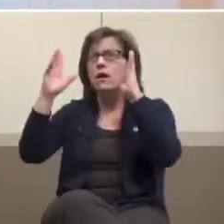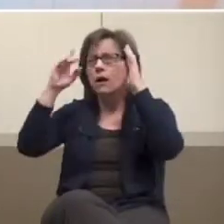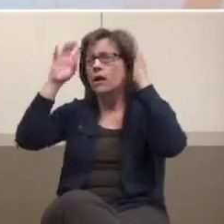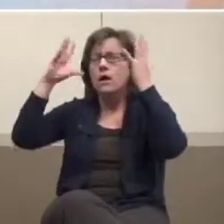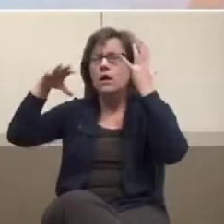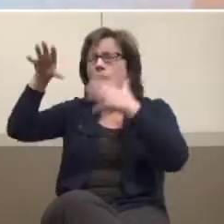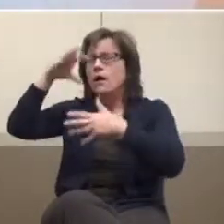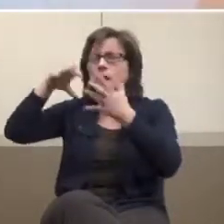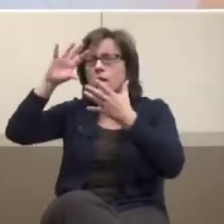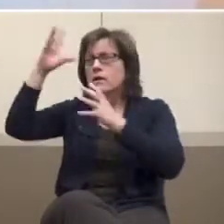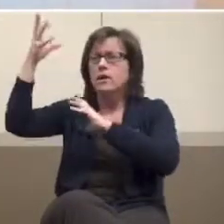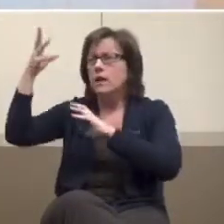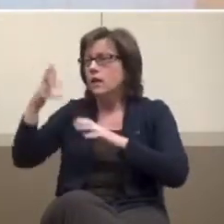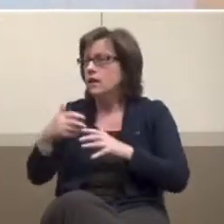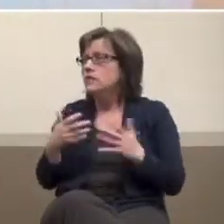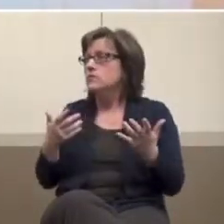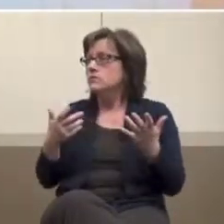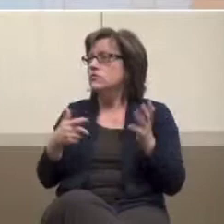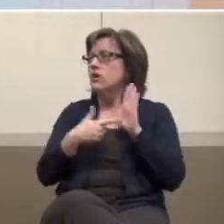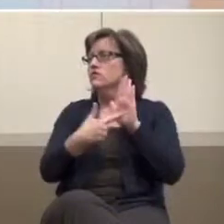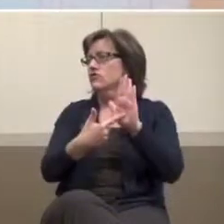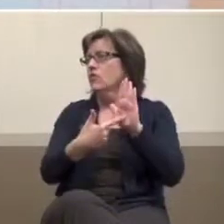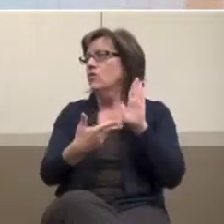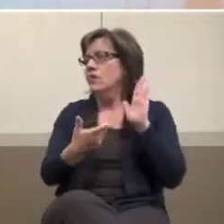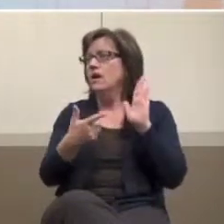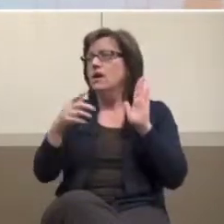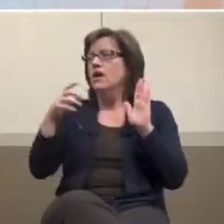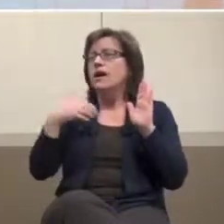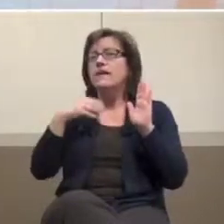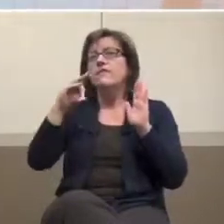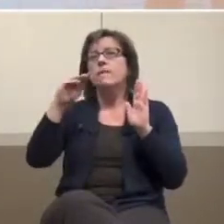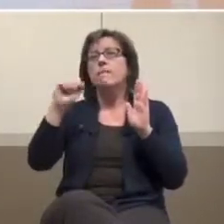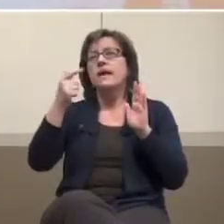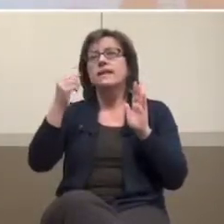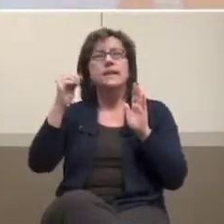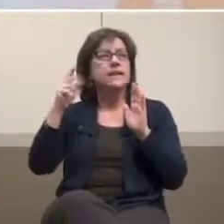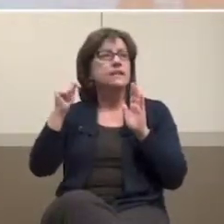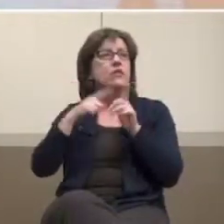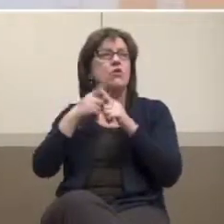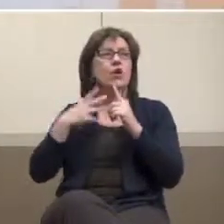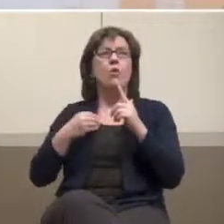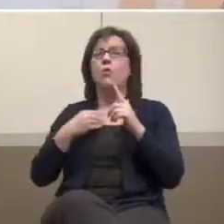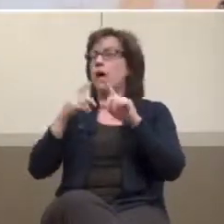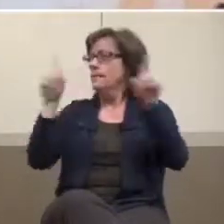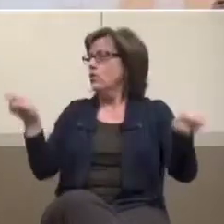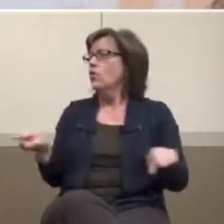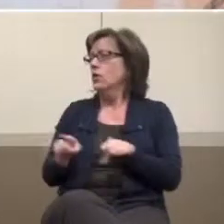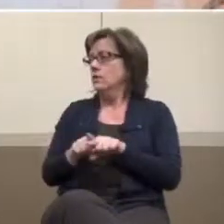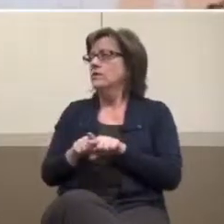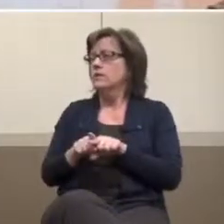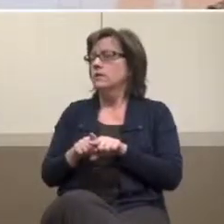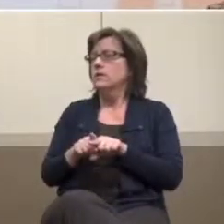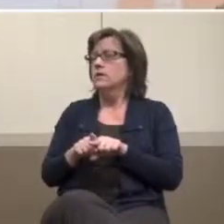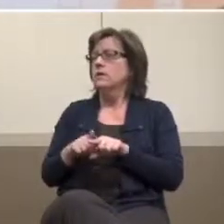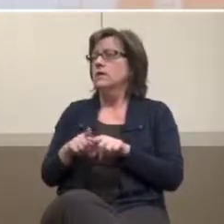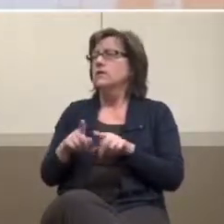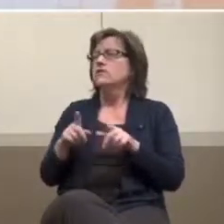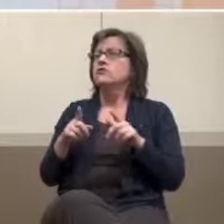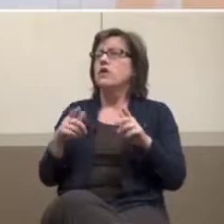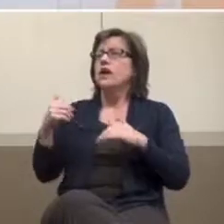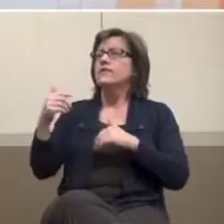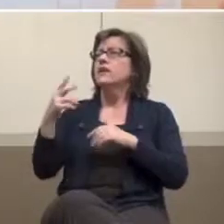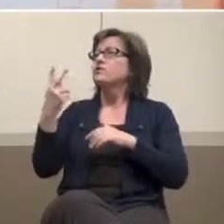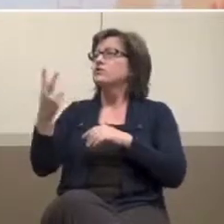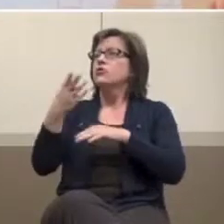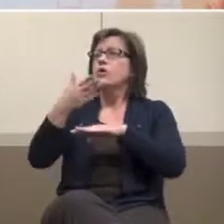I should have brought it, I had a magnet board, like just a white one, a whiteboard, and then in the back my dad cut like 2 pieces of wood so